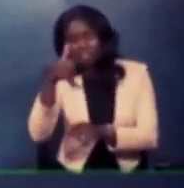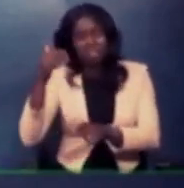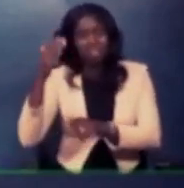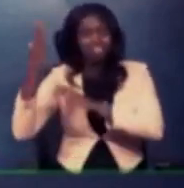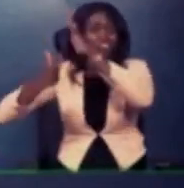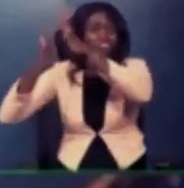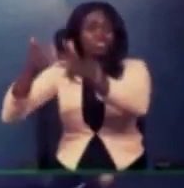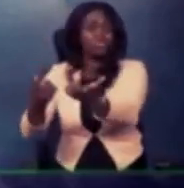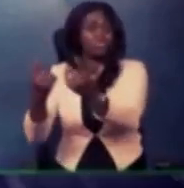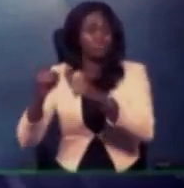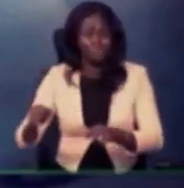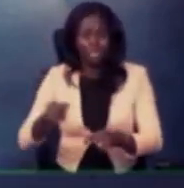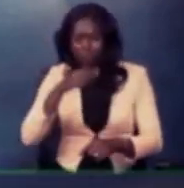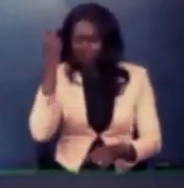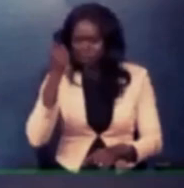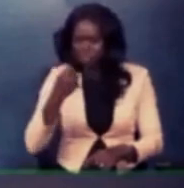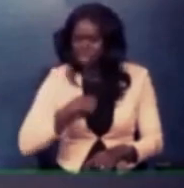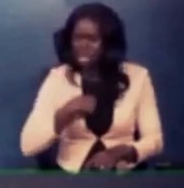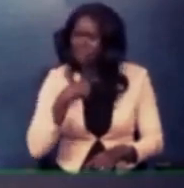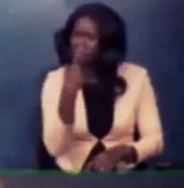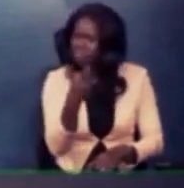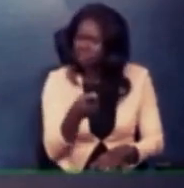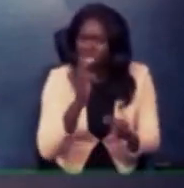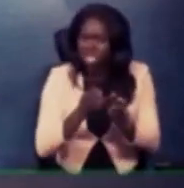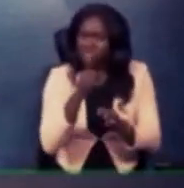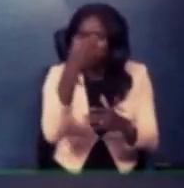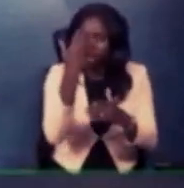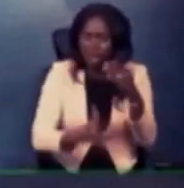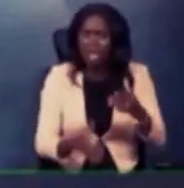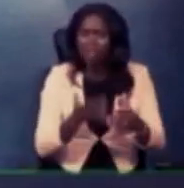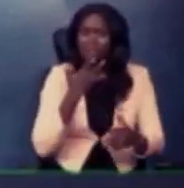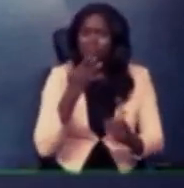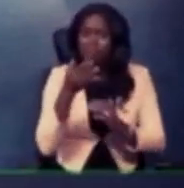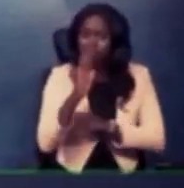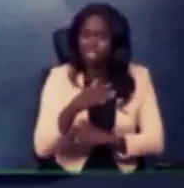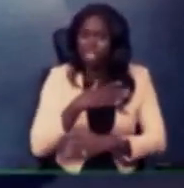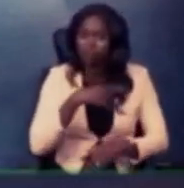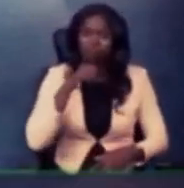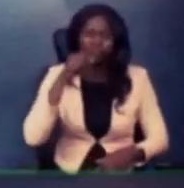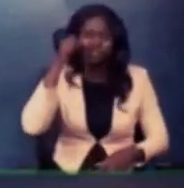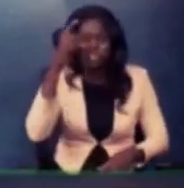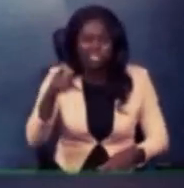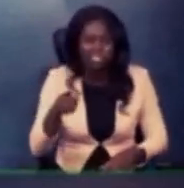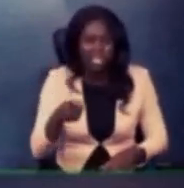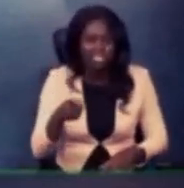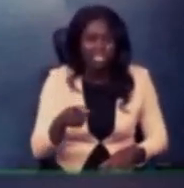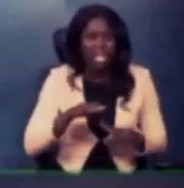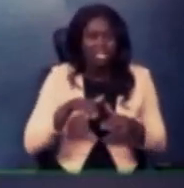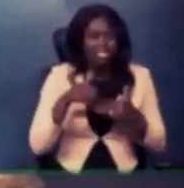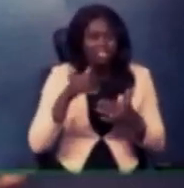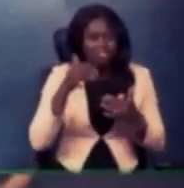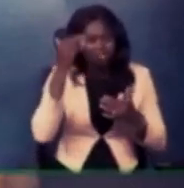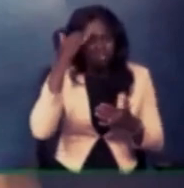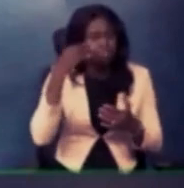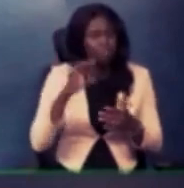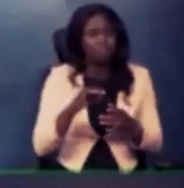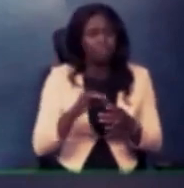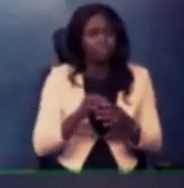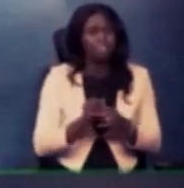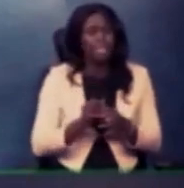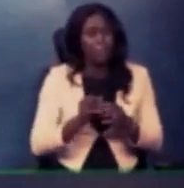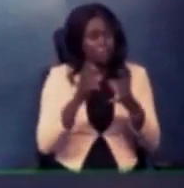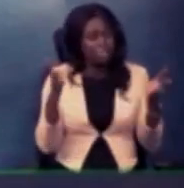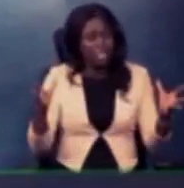you lack the favor of God and you do not understand the mystery of abundance in this season, you are already at the corridors